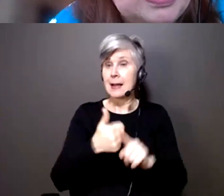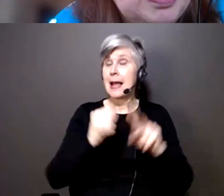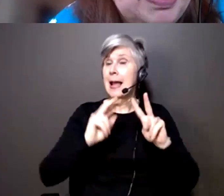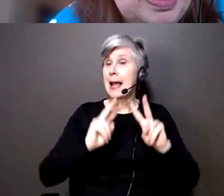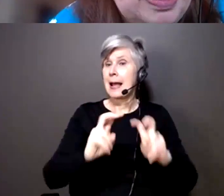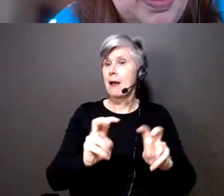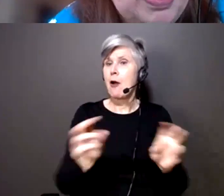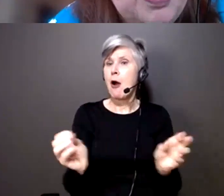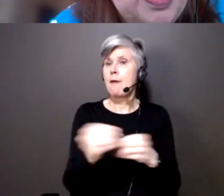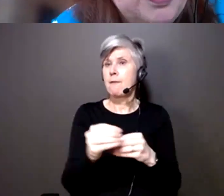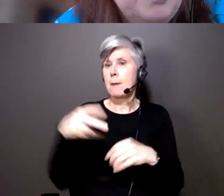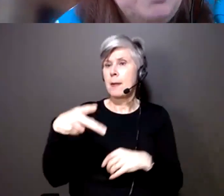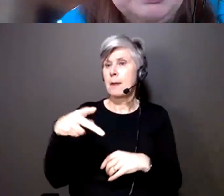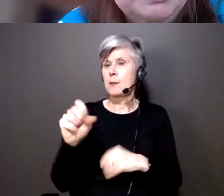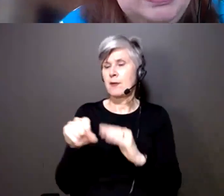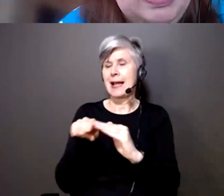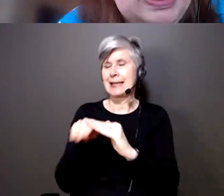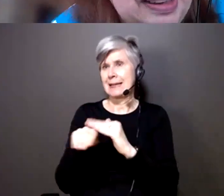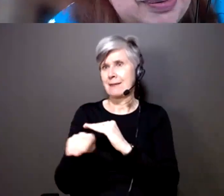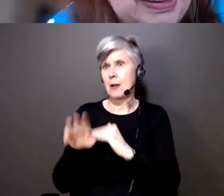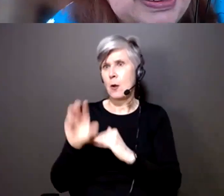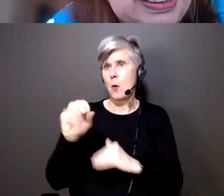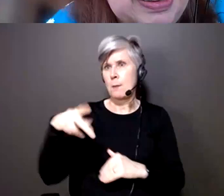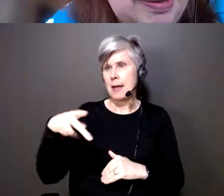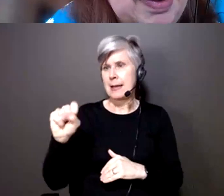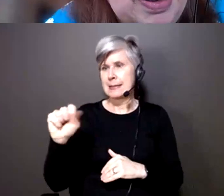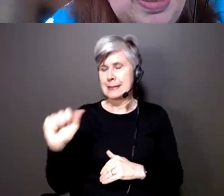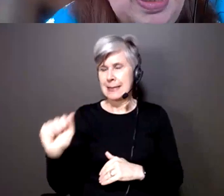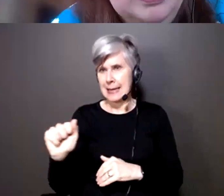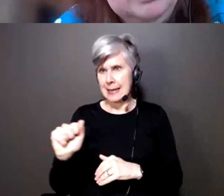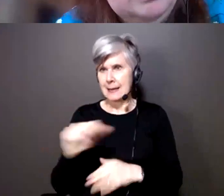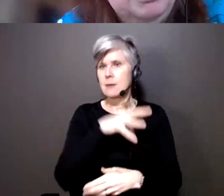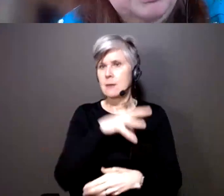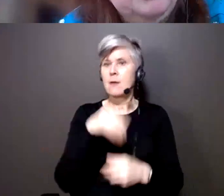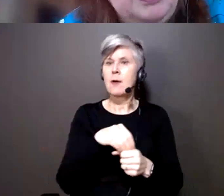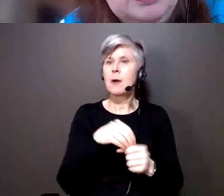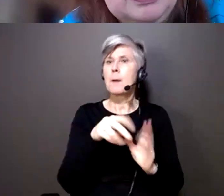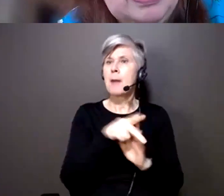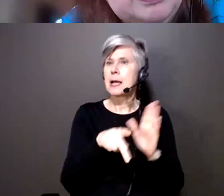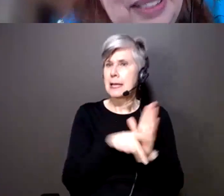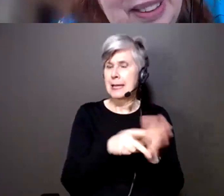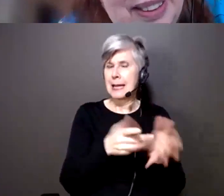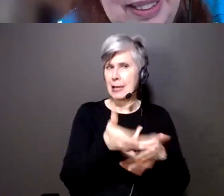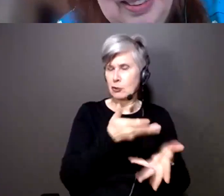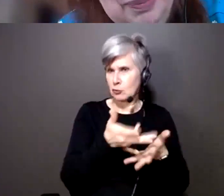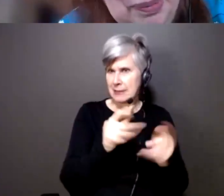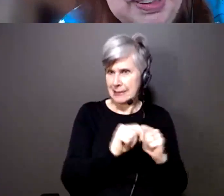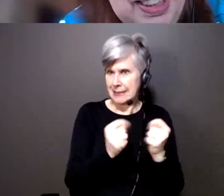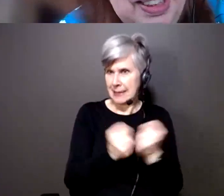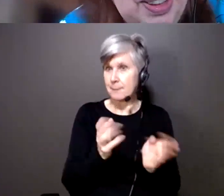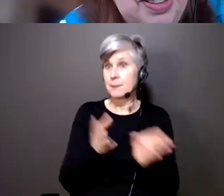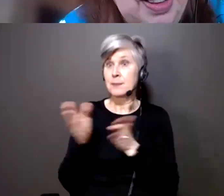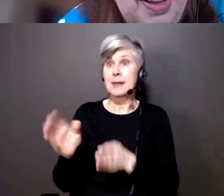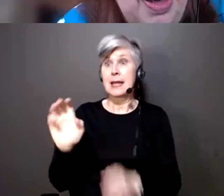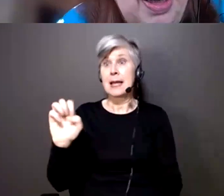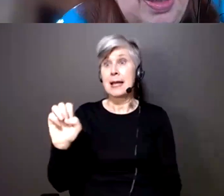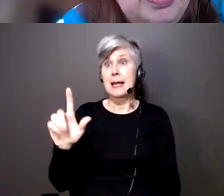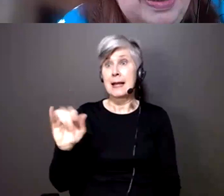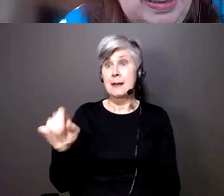Service Accessibility, part of the policy and engagement team. And Elizabeth Ellis is leading the